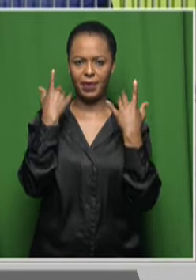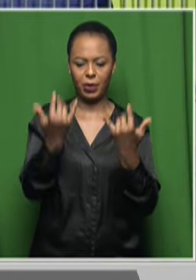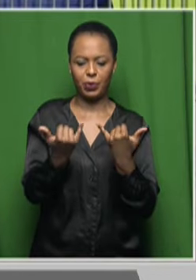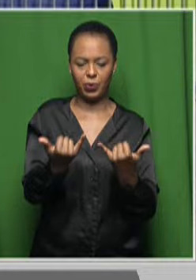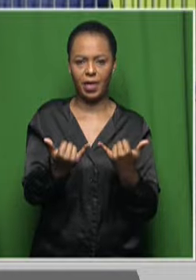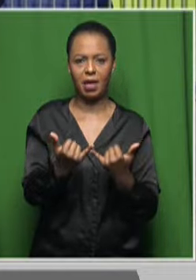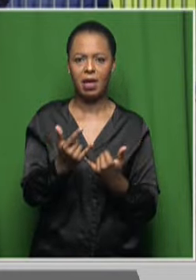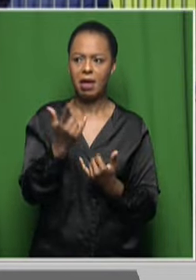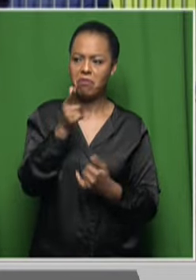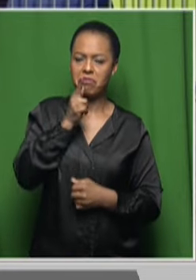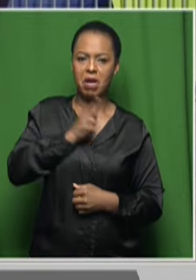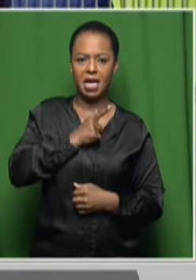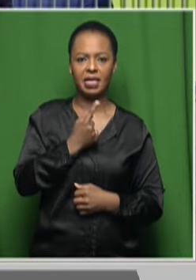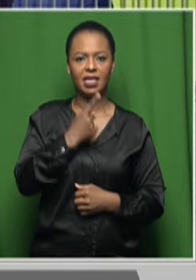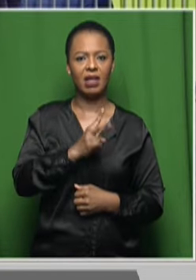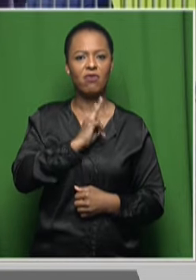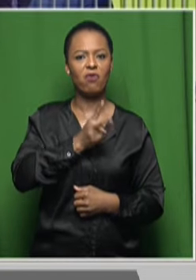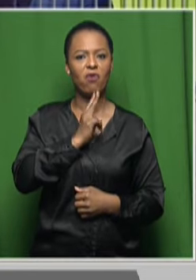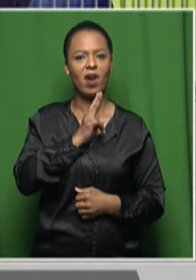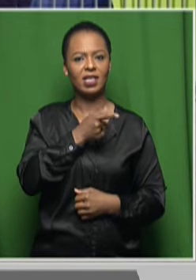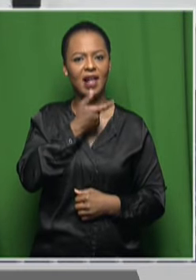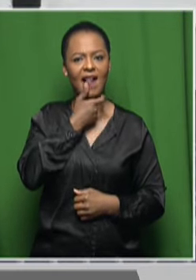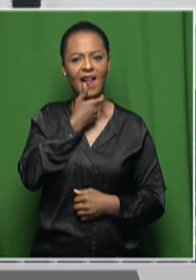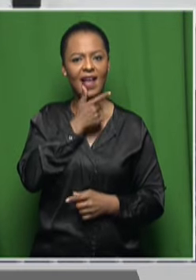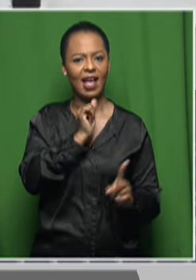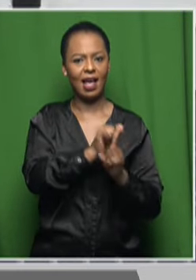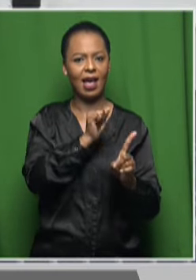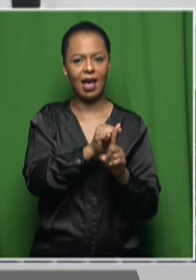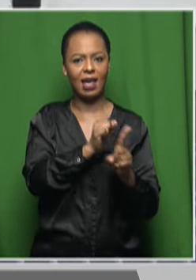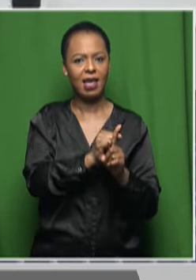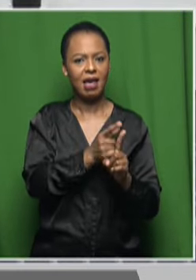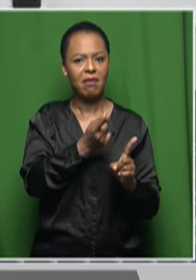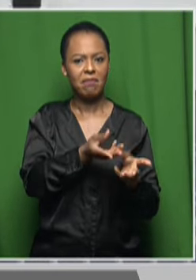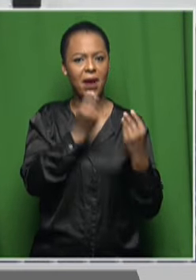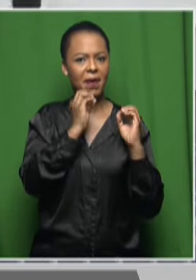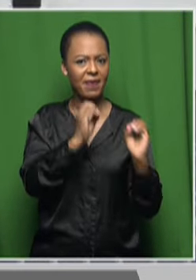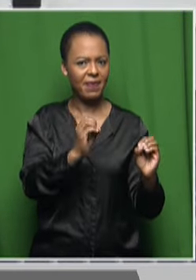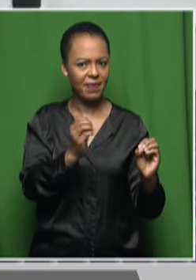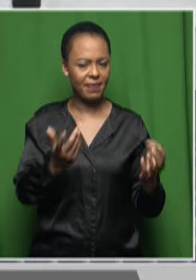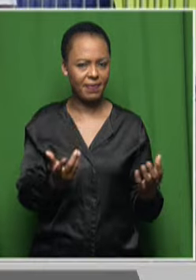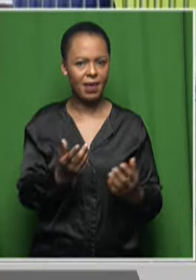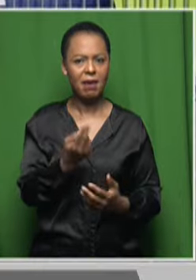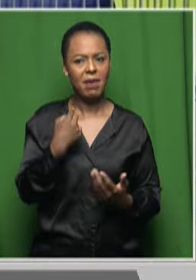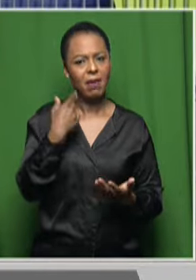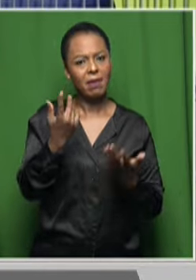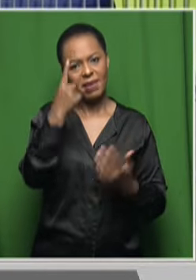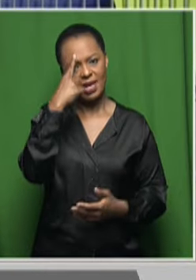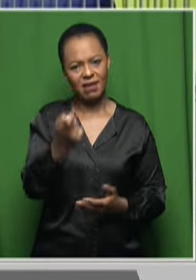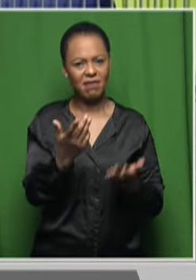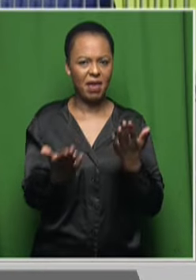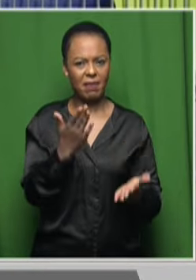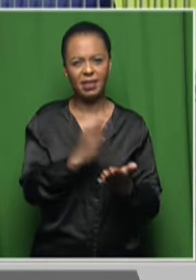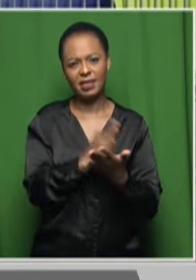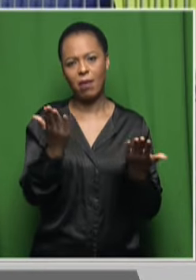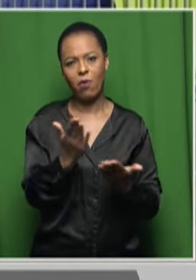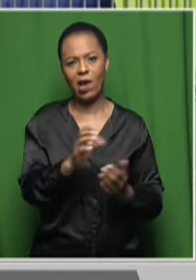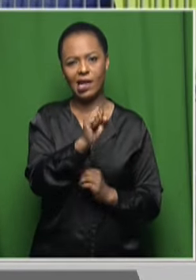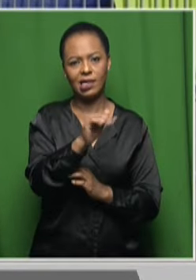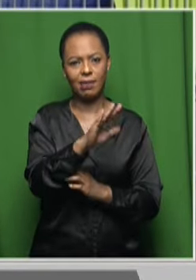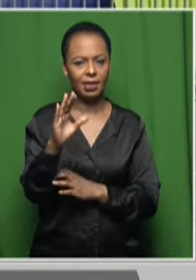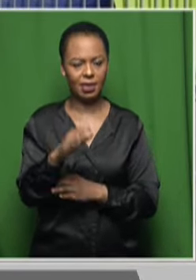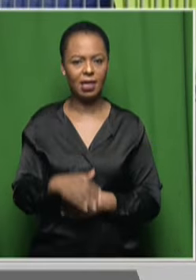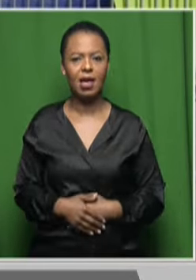Sobukwe's voice could not be found. And we also believe that there are somewhere there at SABC, maybe after this